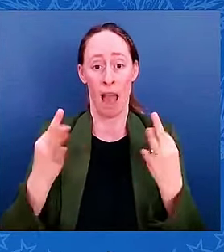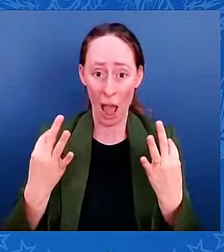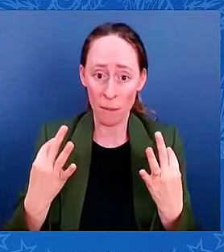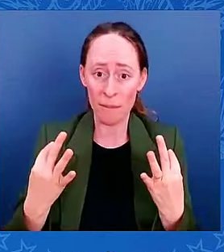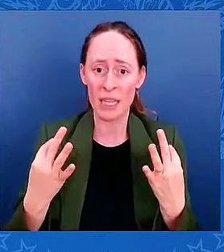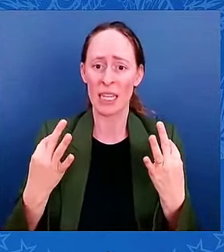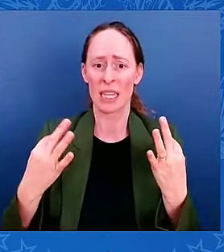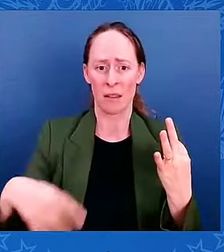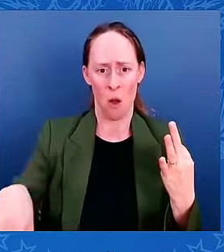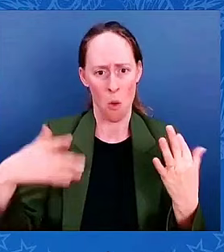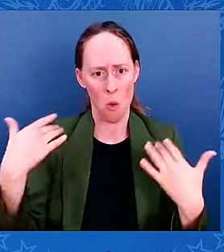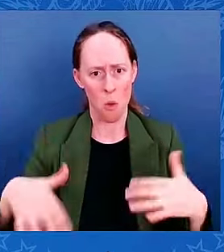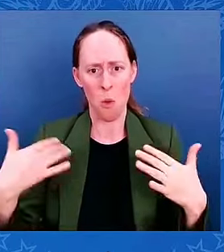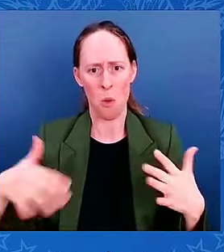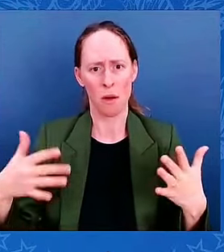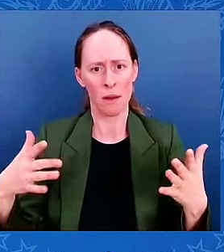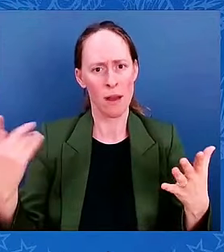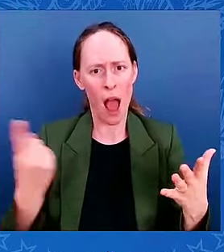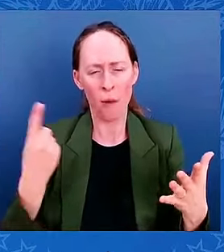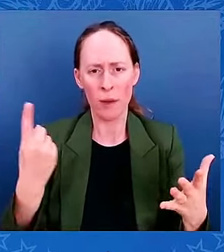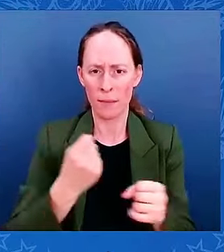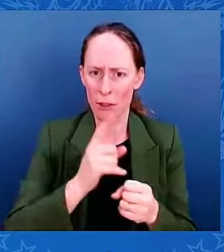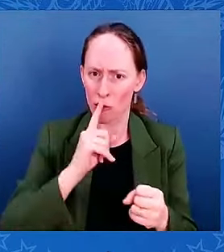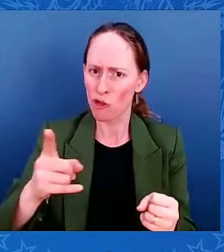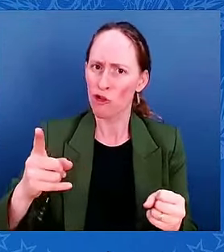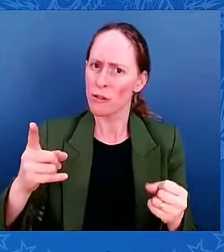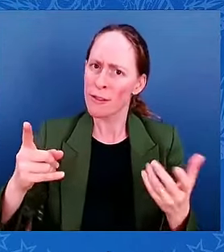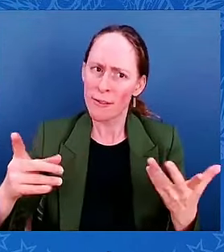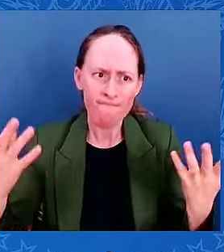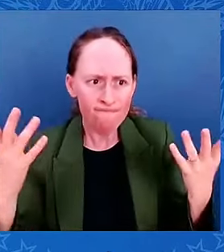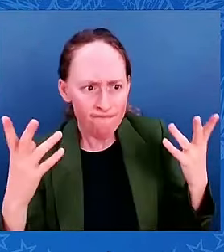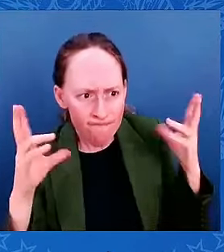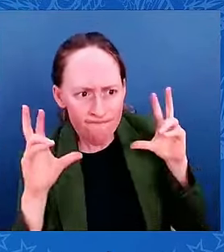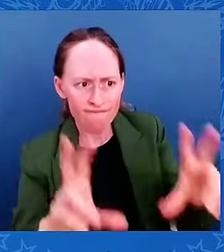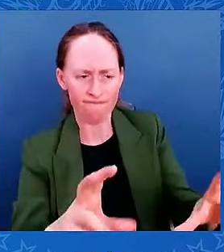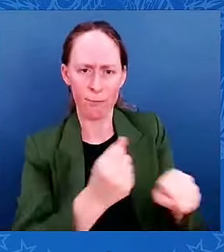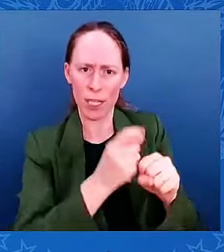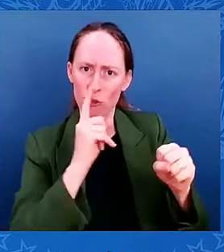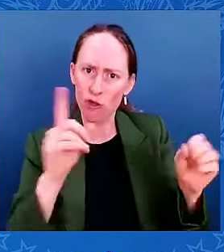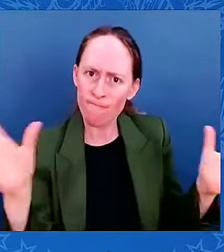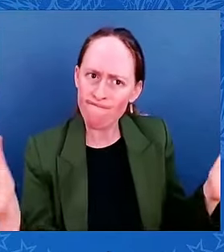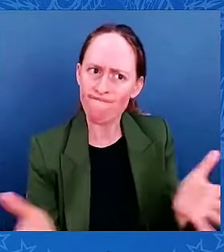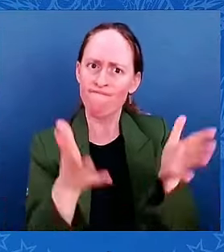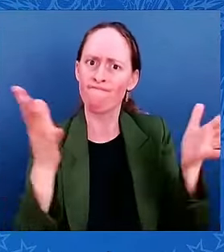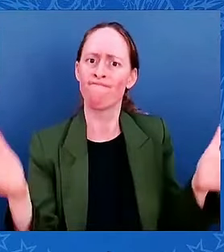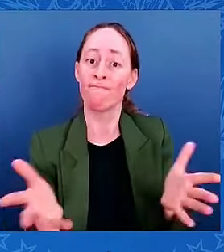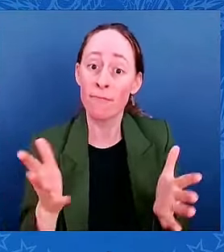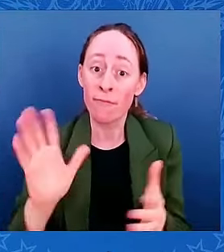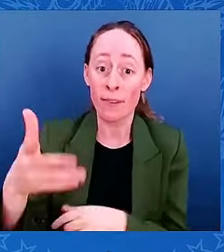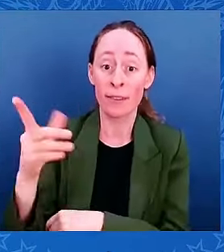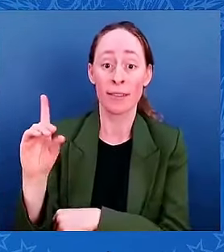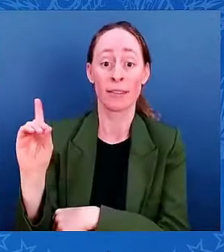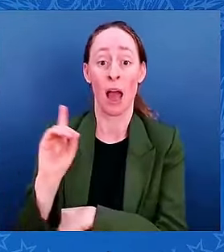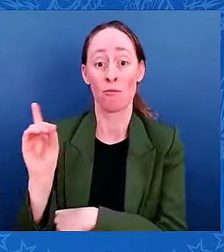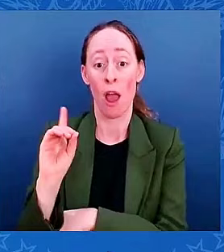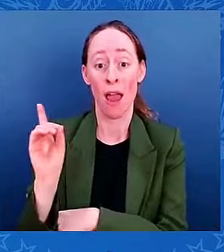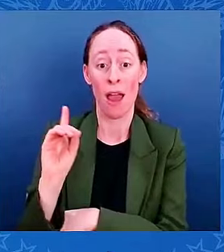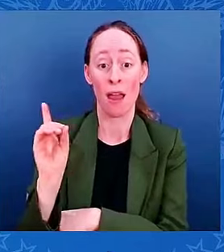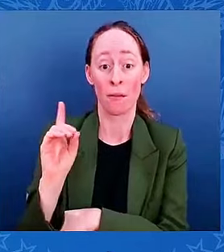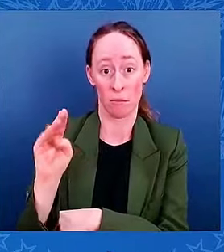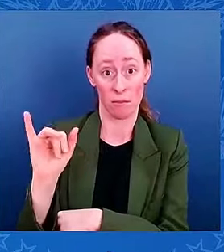clear. Every Democrat in the Michigan delegation voted to protect those pensions, led by Debbie and others.